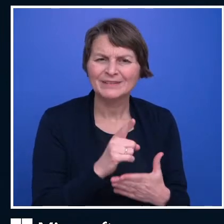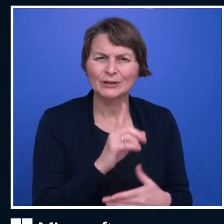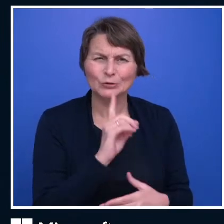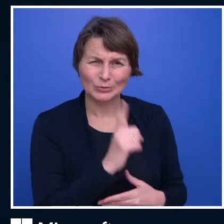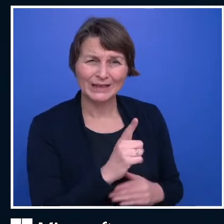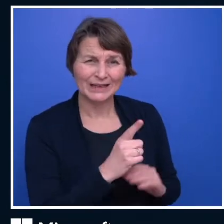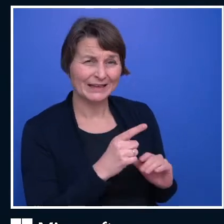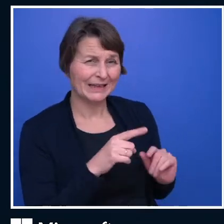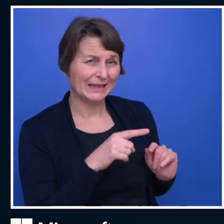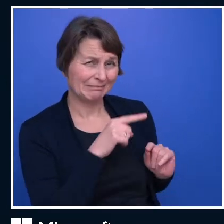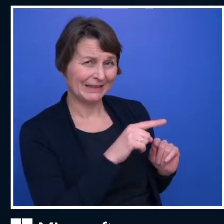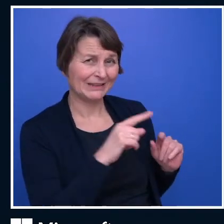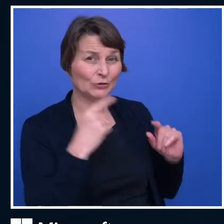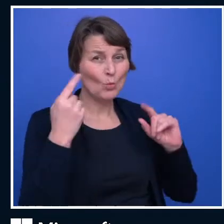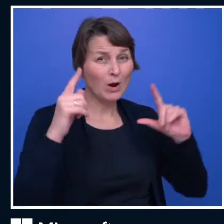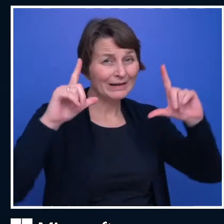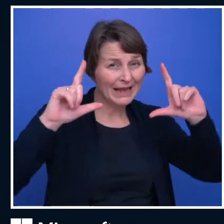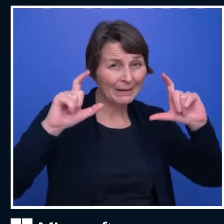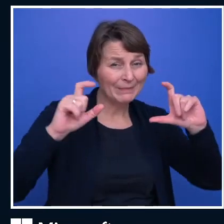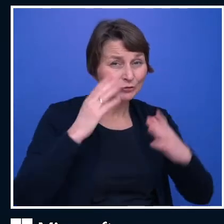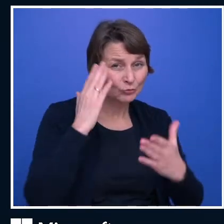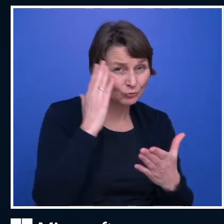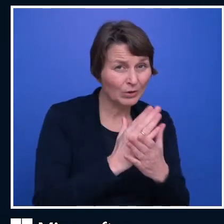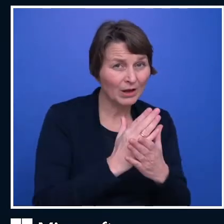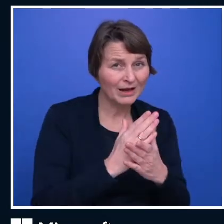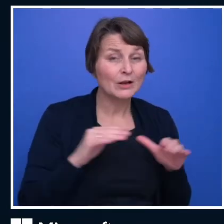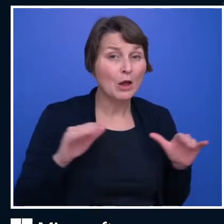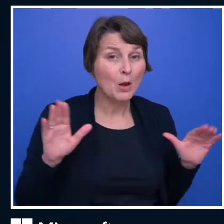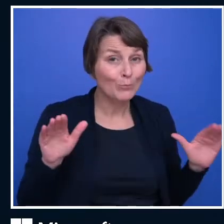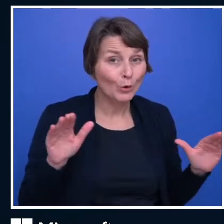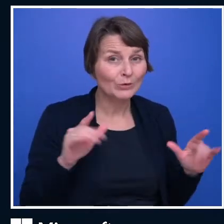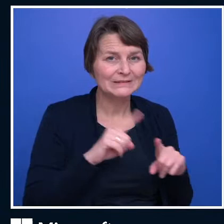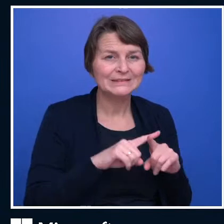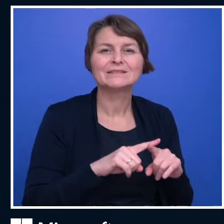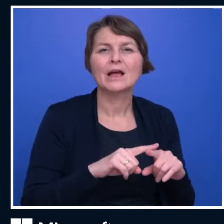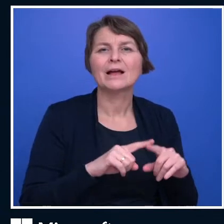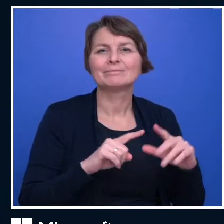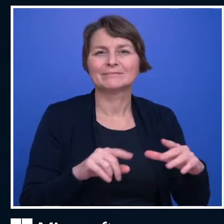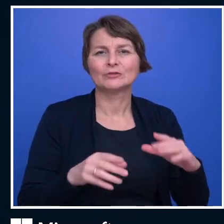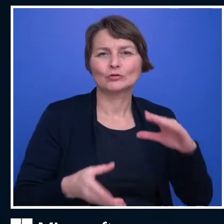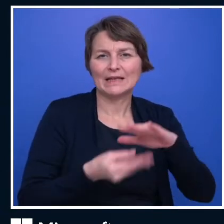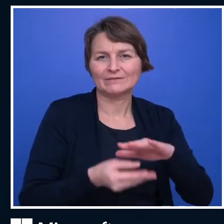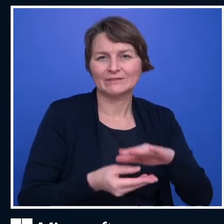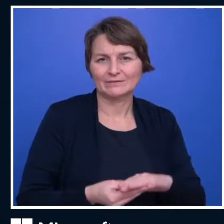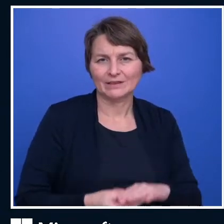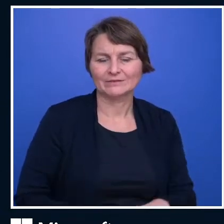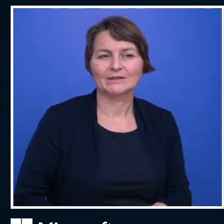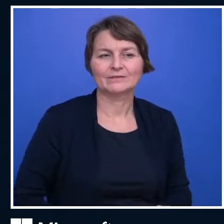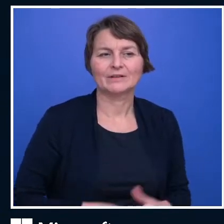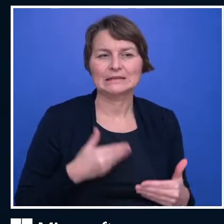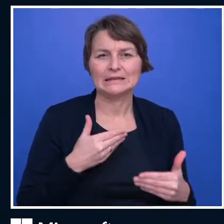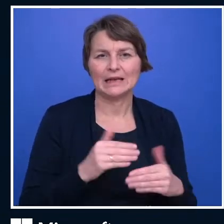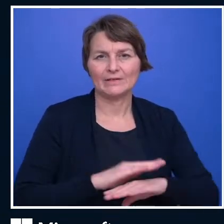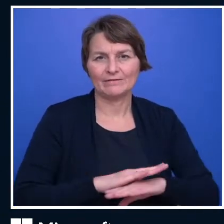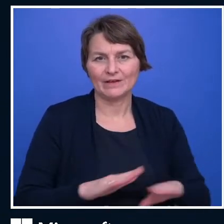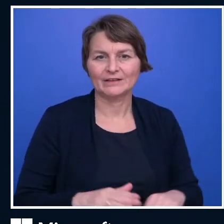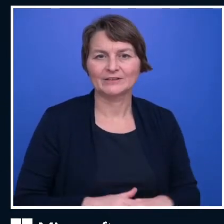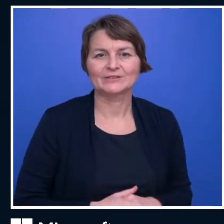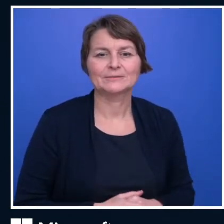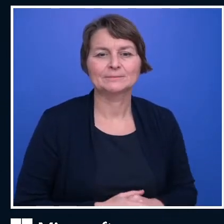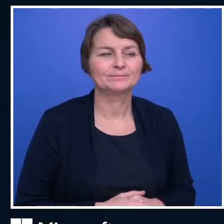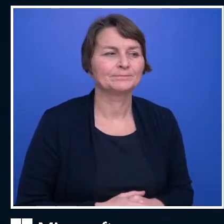image as 3, 4, almost done with this step, and